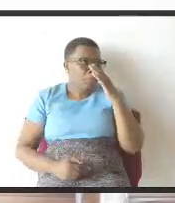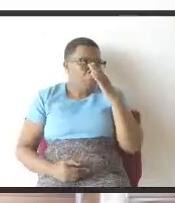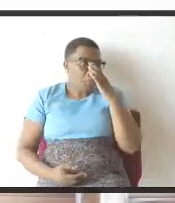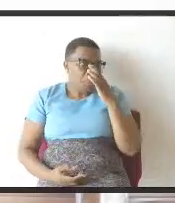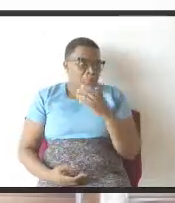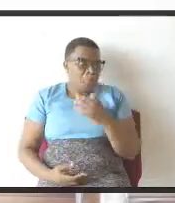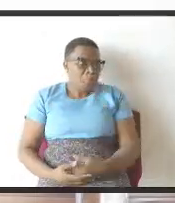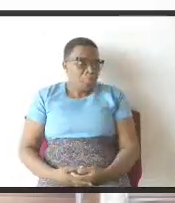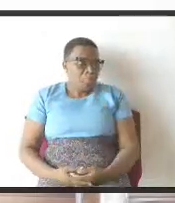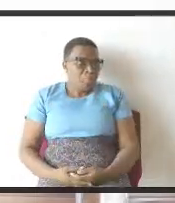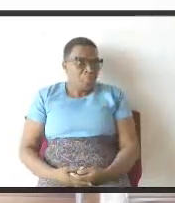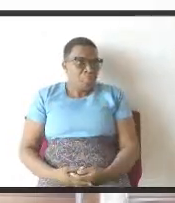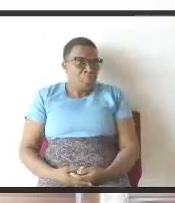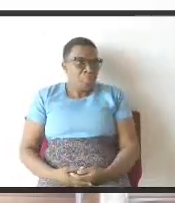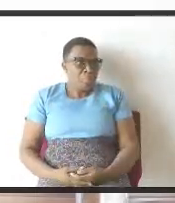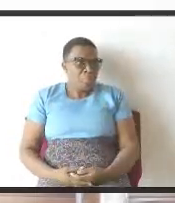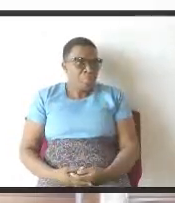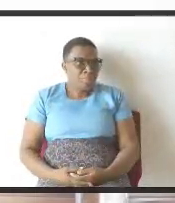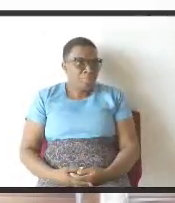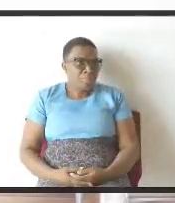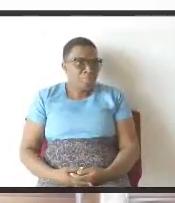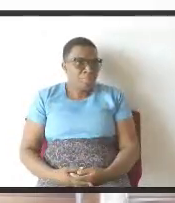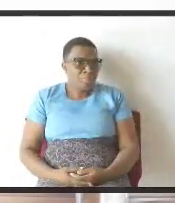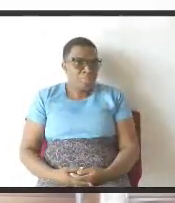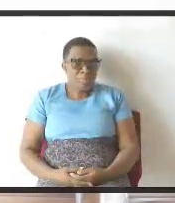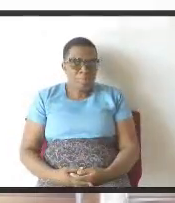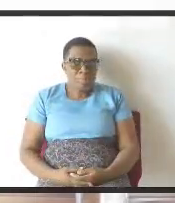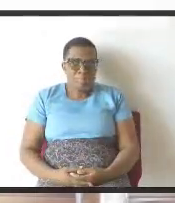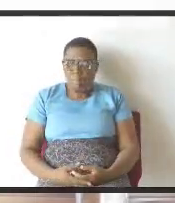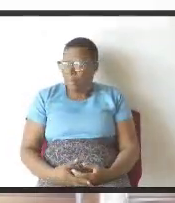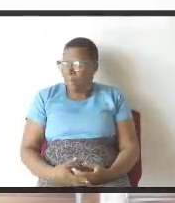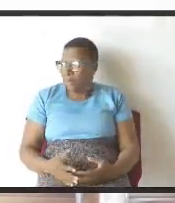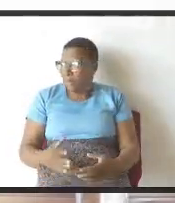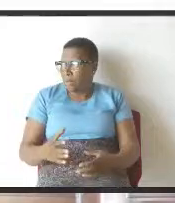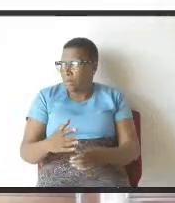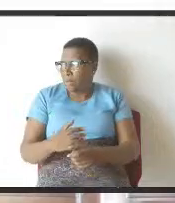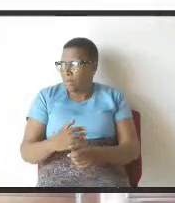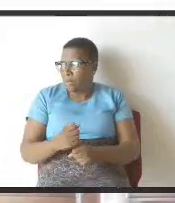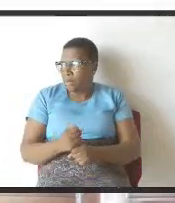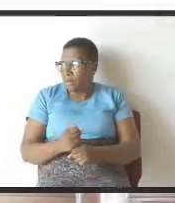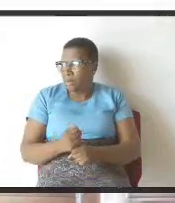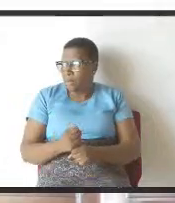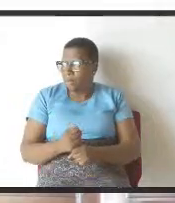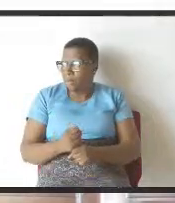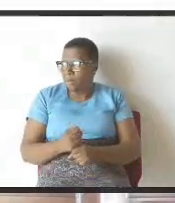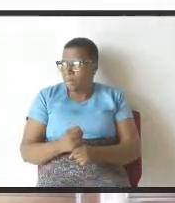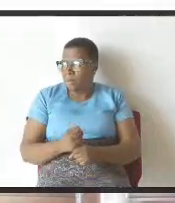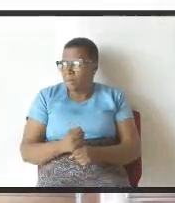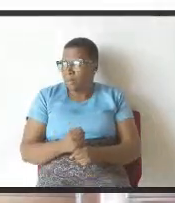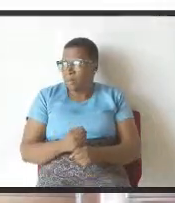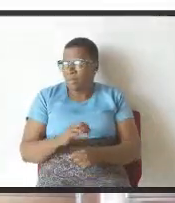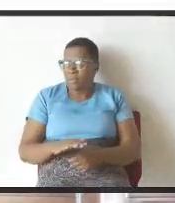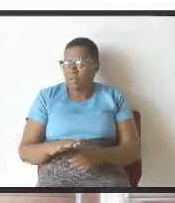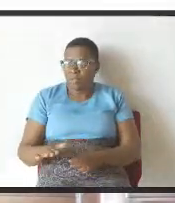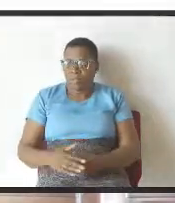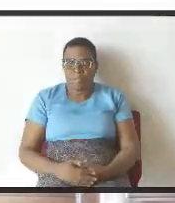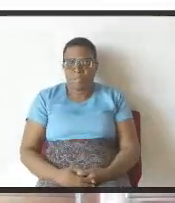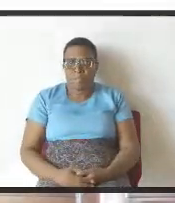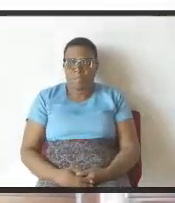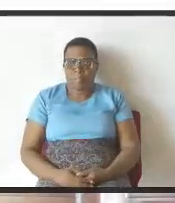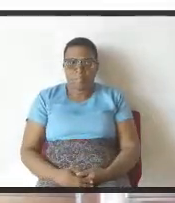I'm not going to take it in my arms. Lay my hands on them and pray. Who do I have here? The baby's